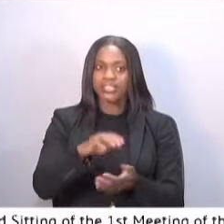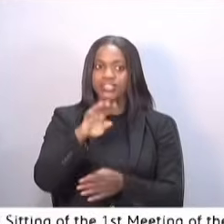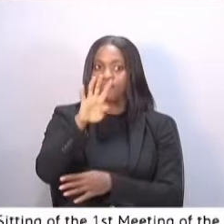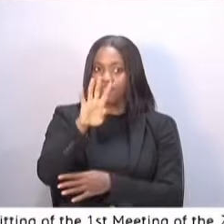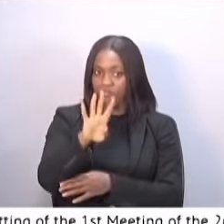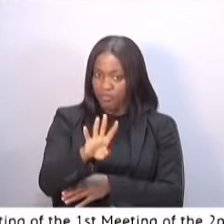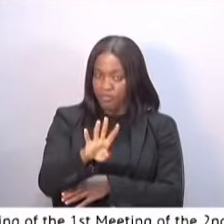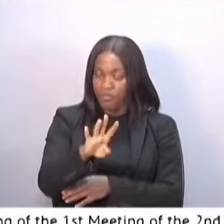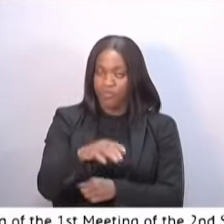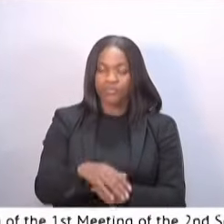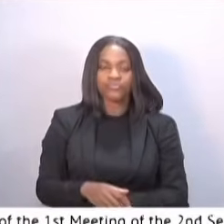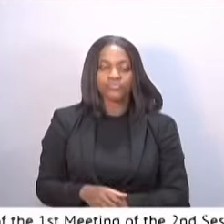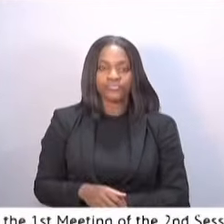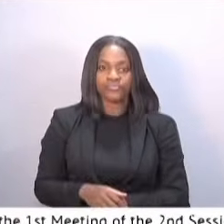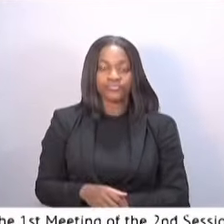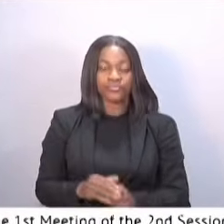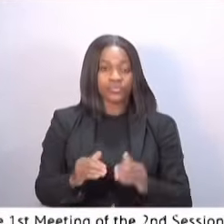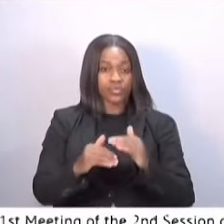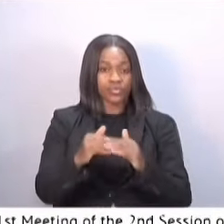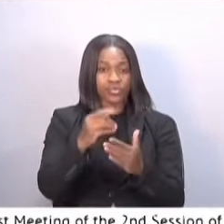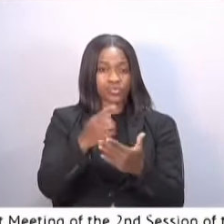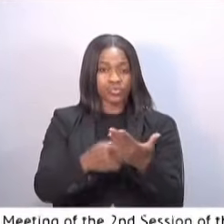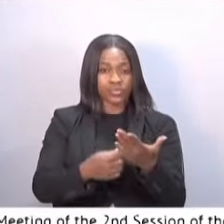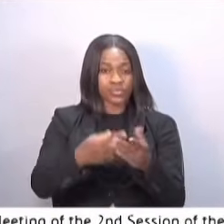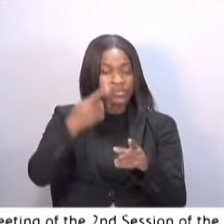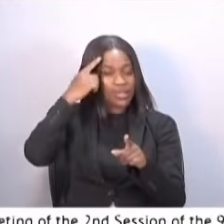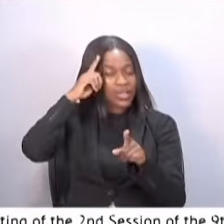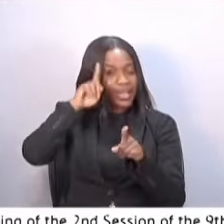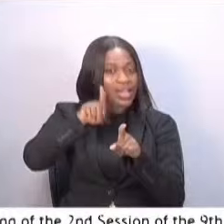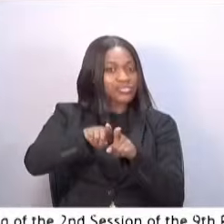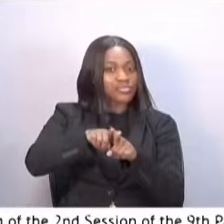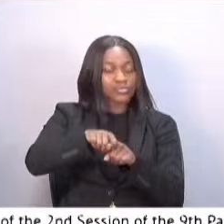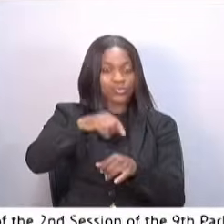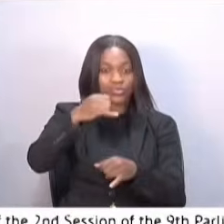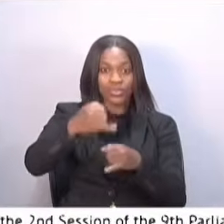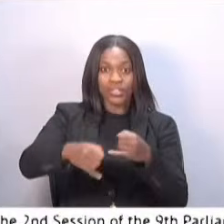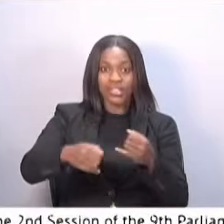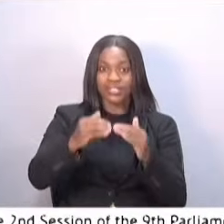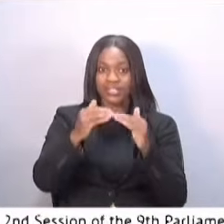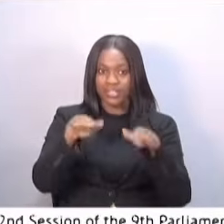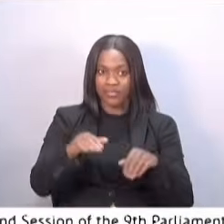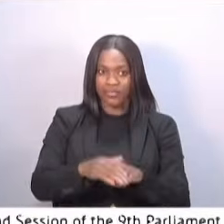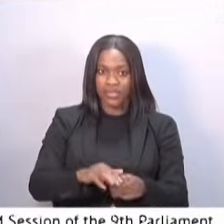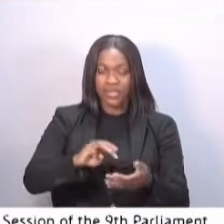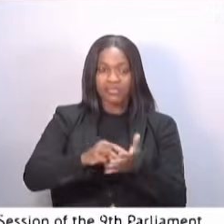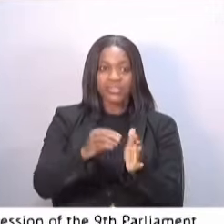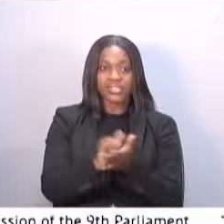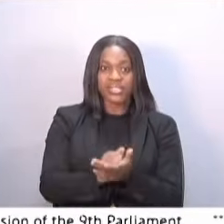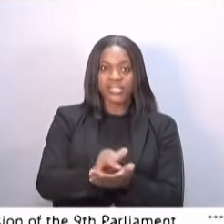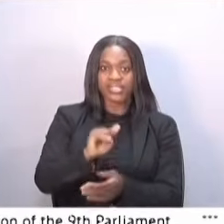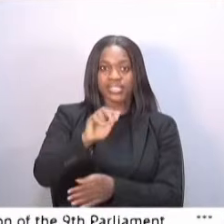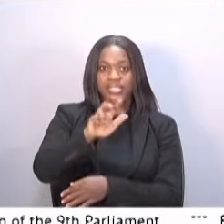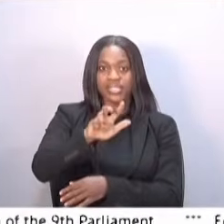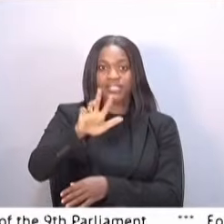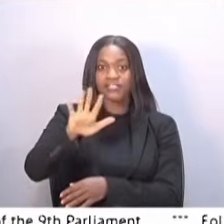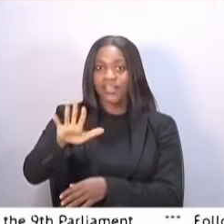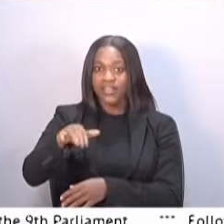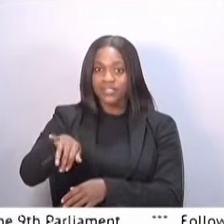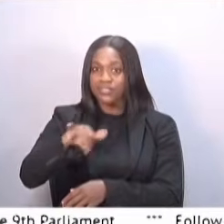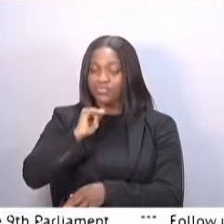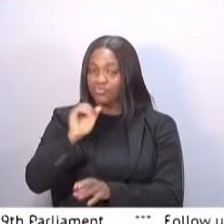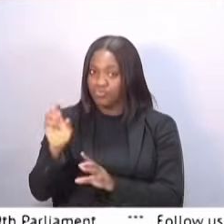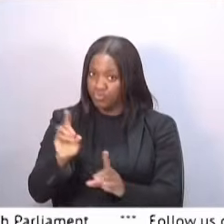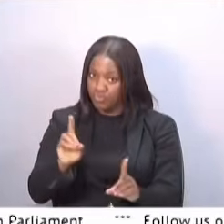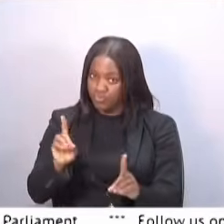4 out of the 39 has reached authorization point. What it means effectively is that 35 of them are outstanding.